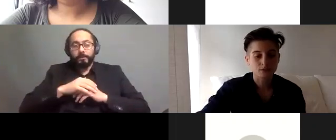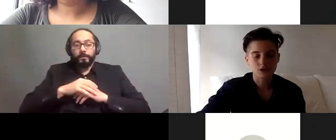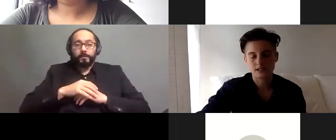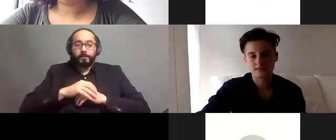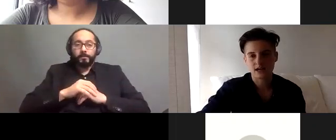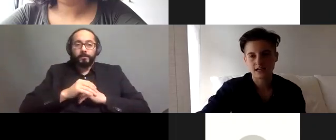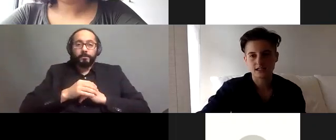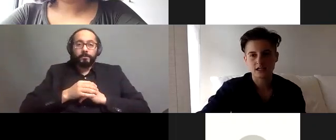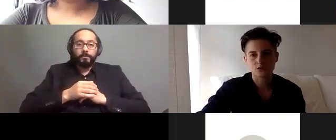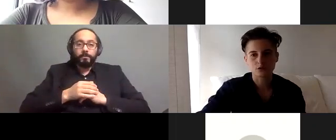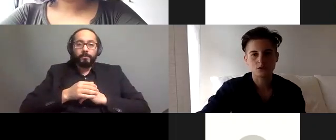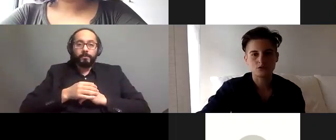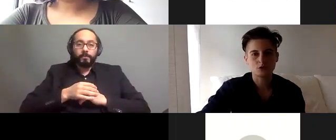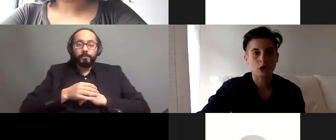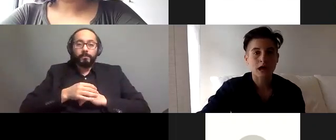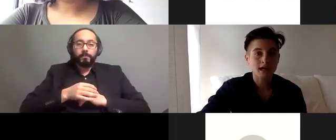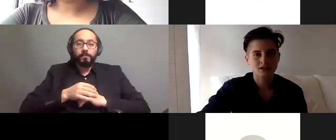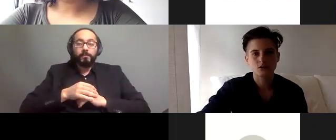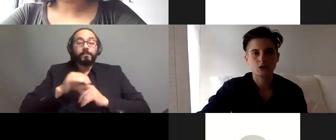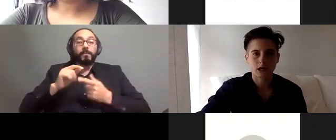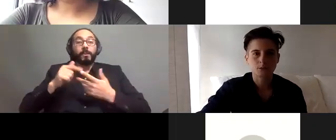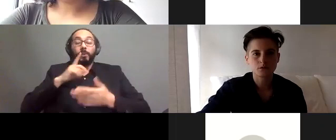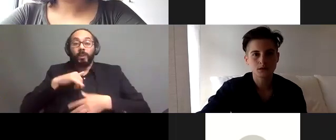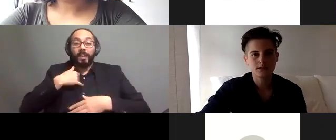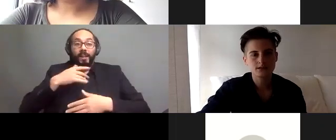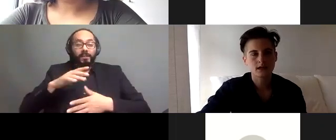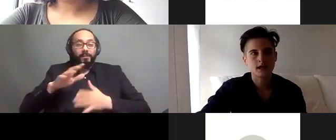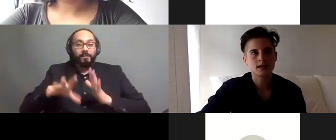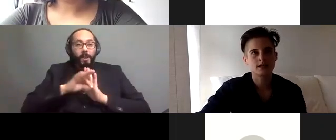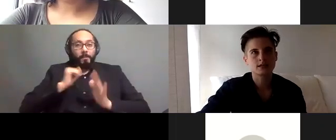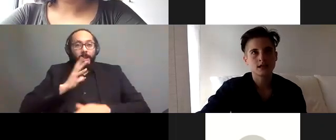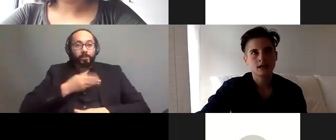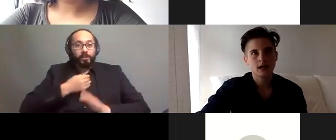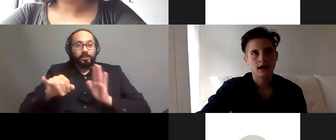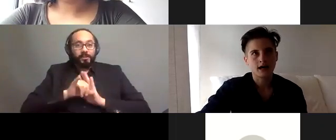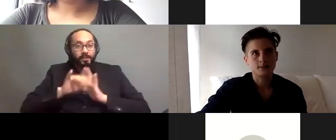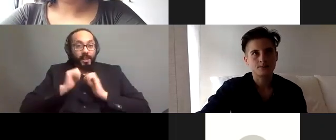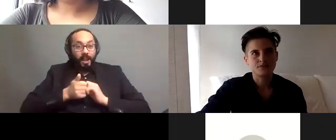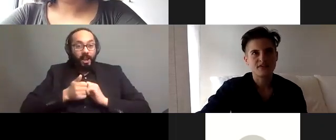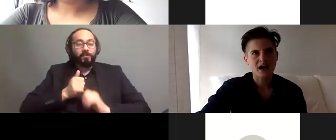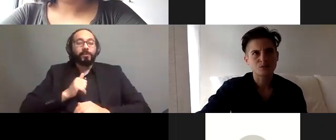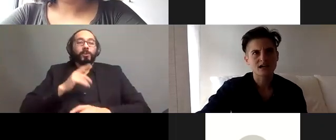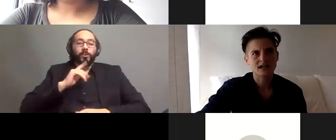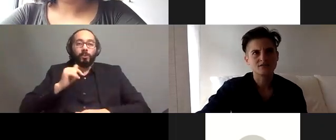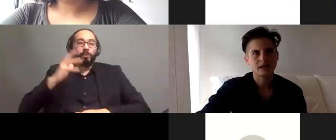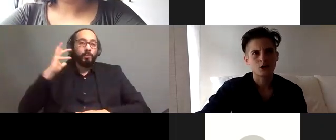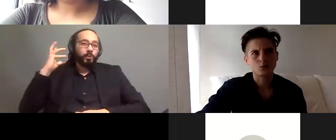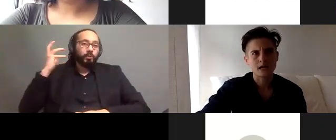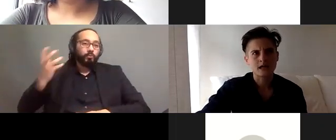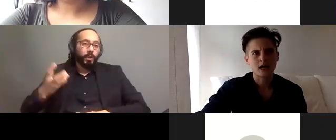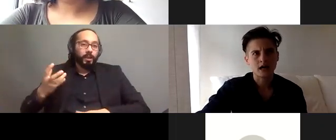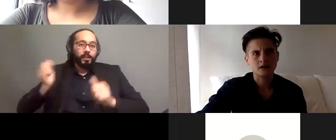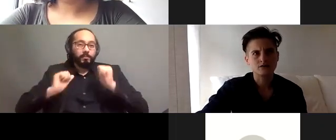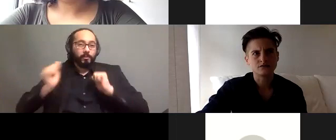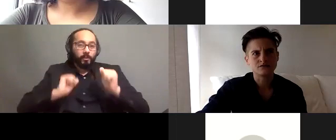discovered my trans identity through drag and doing drag performance. And that was kind of my own